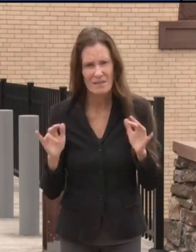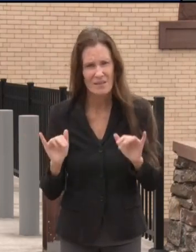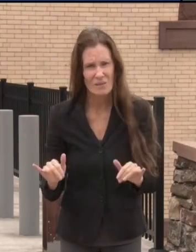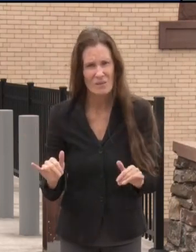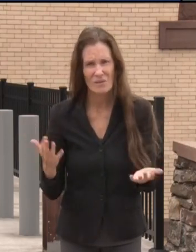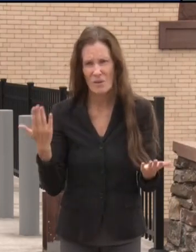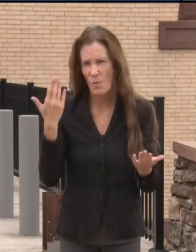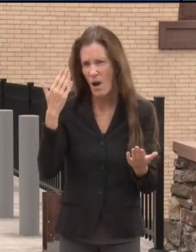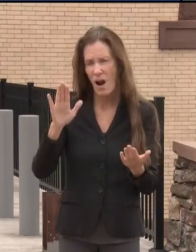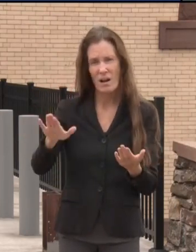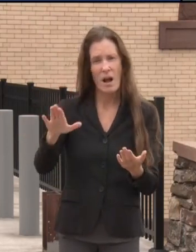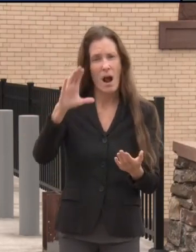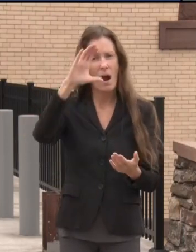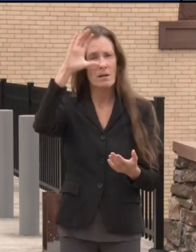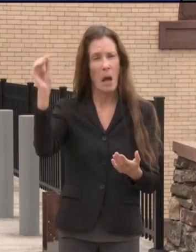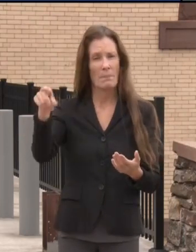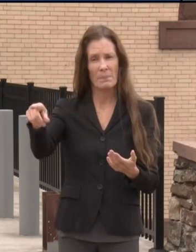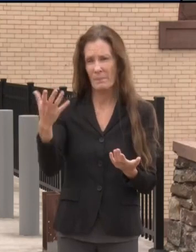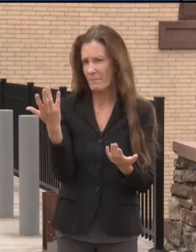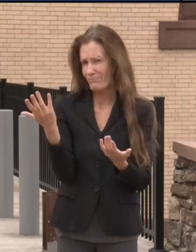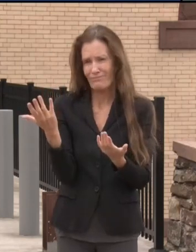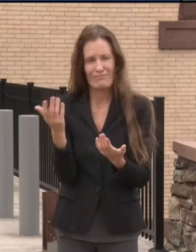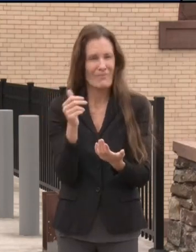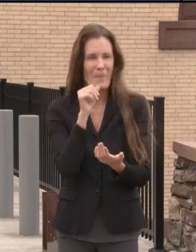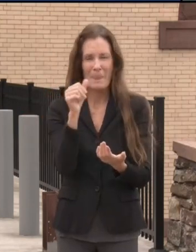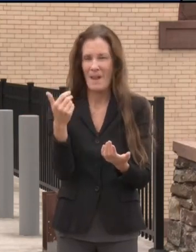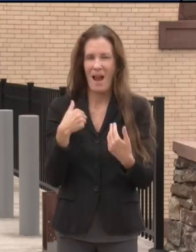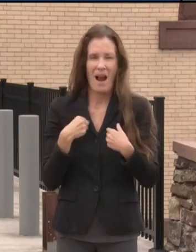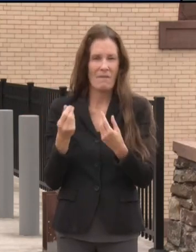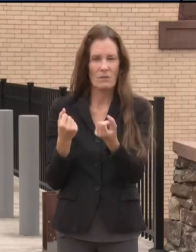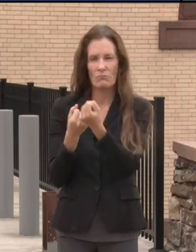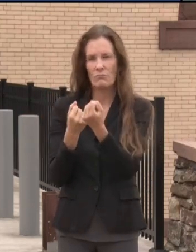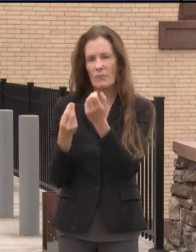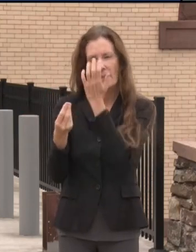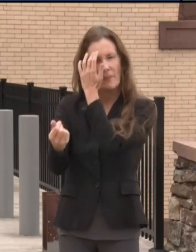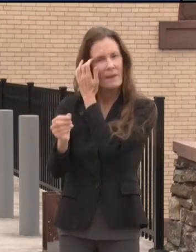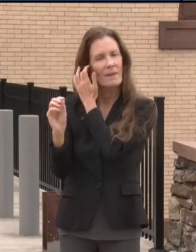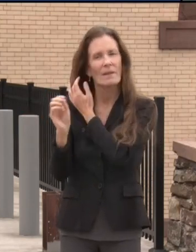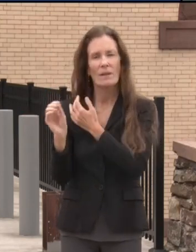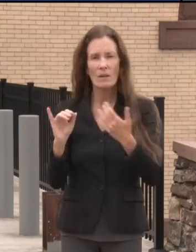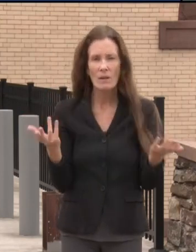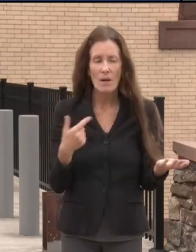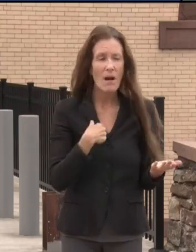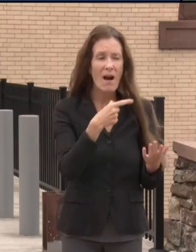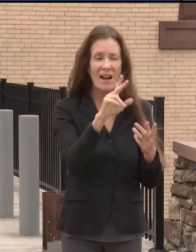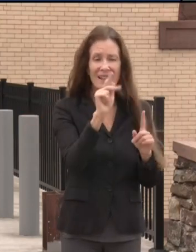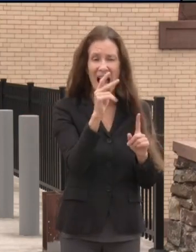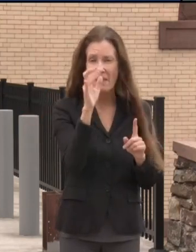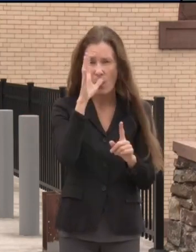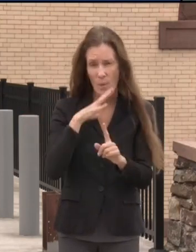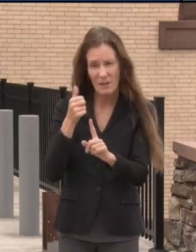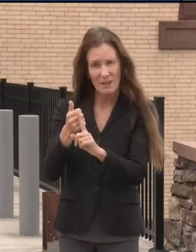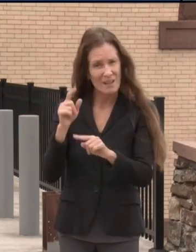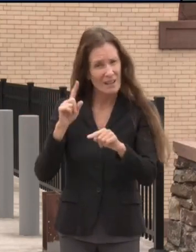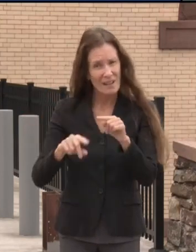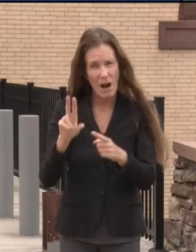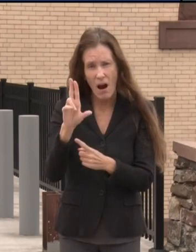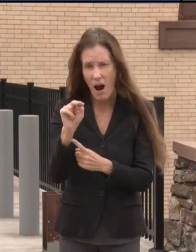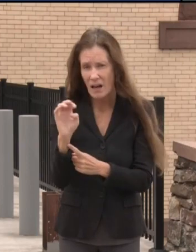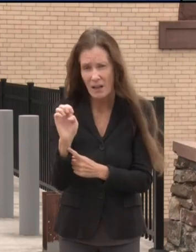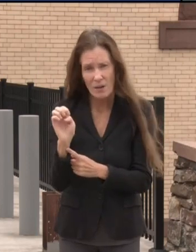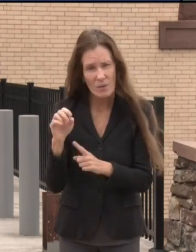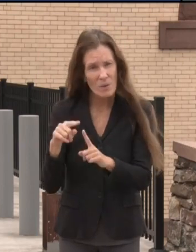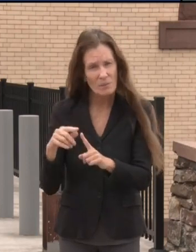people. And Kathleen did not qualify for unemployment compensation because her company was classified as